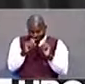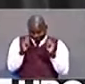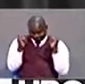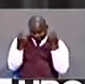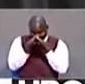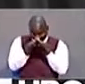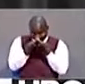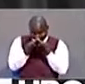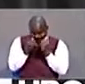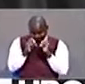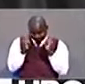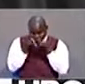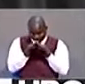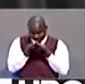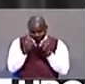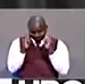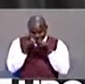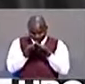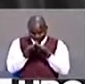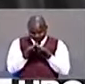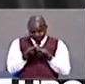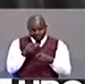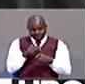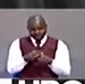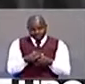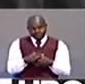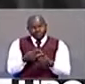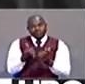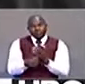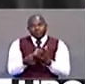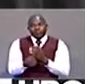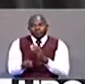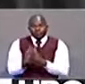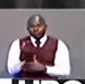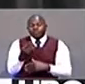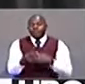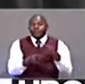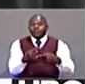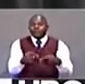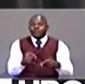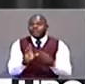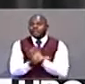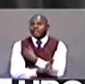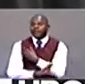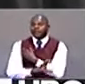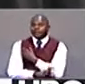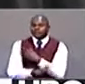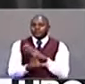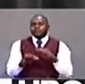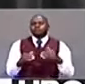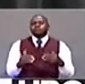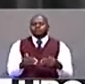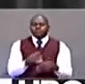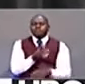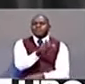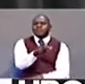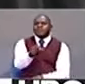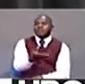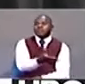heads in the sand when injustices are going on in our country. Every one of